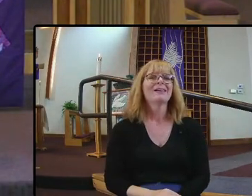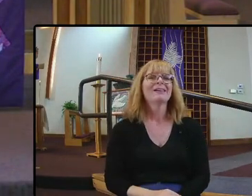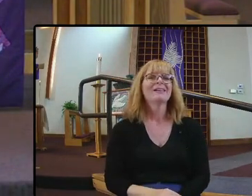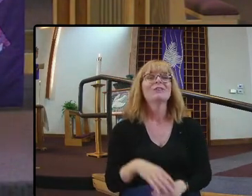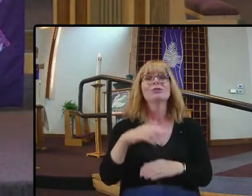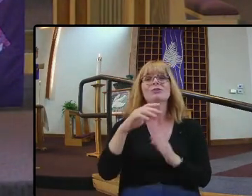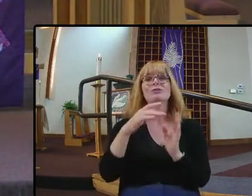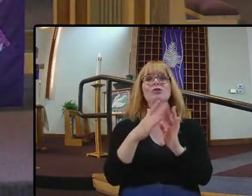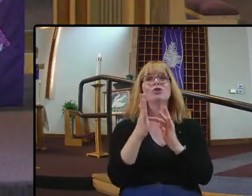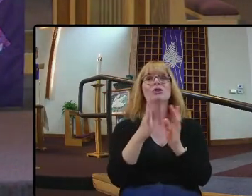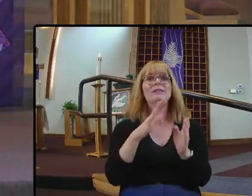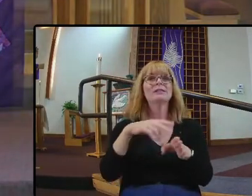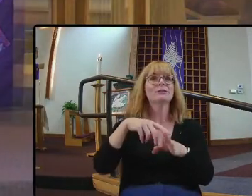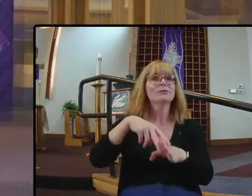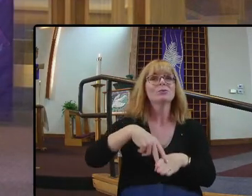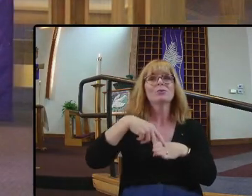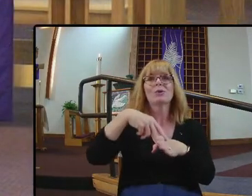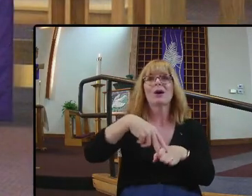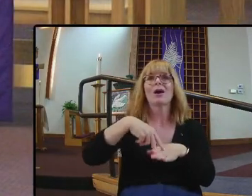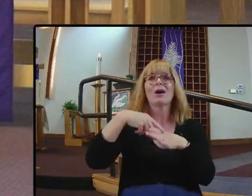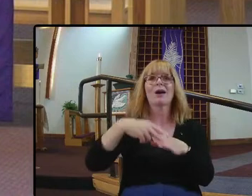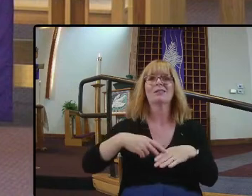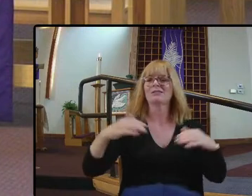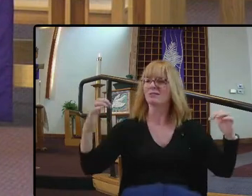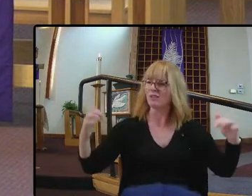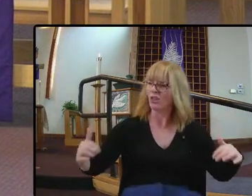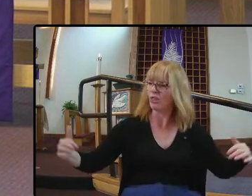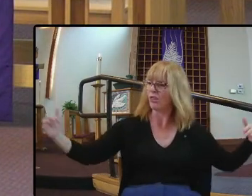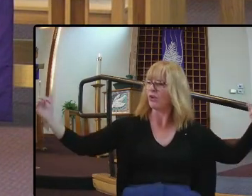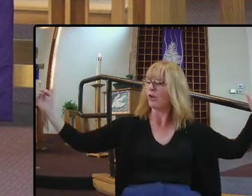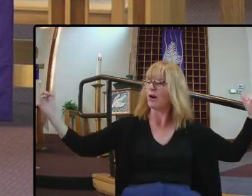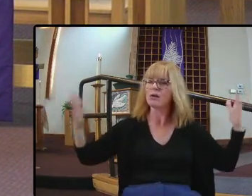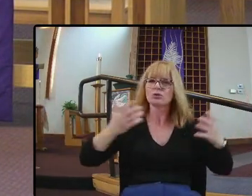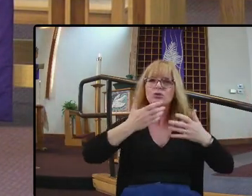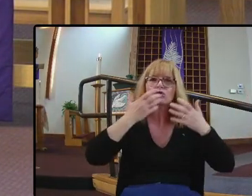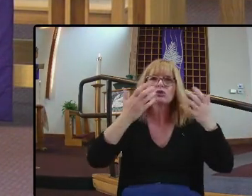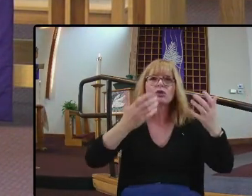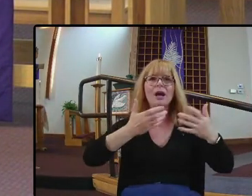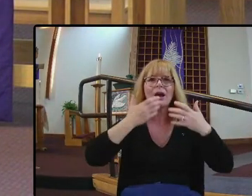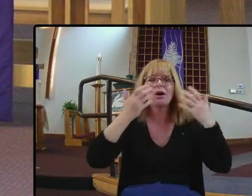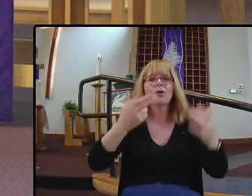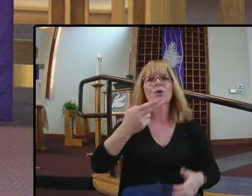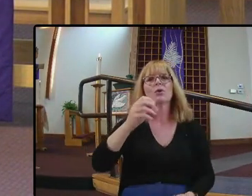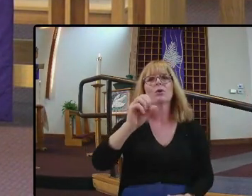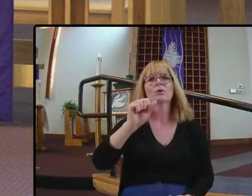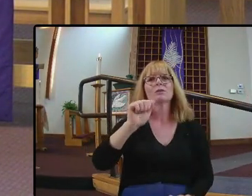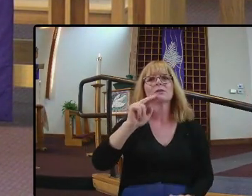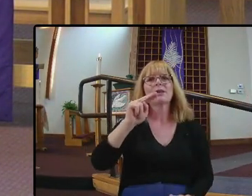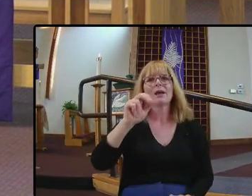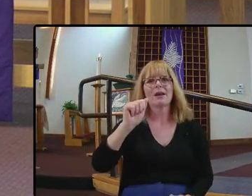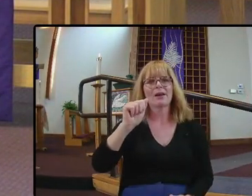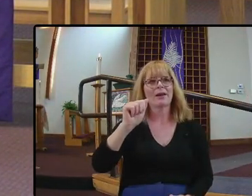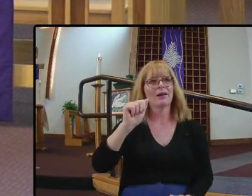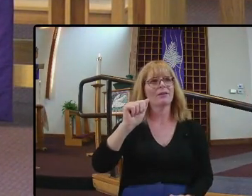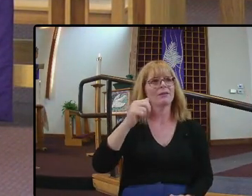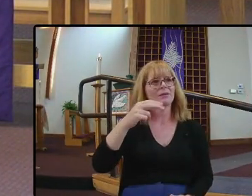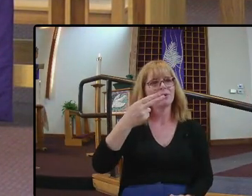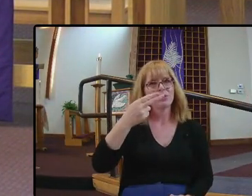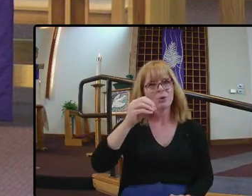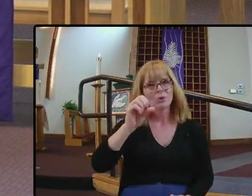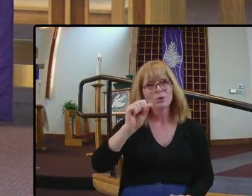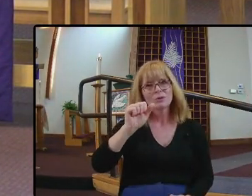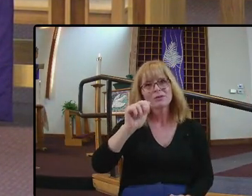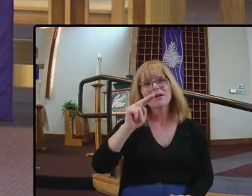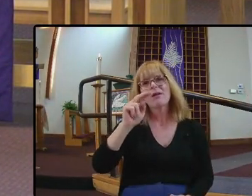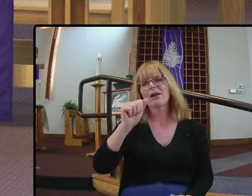Jesus rides into town, and what do the crowd shout as they wave their branches? They shout, Hosanna!